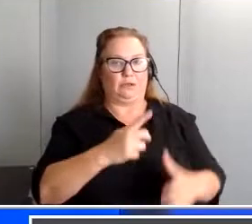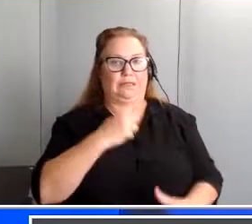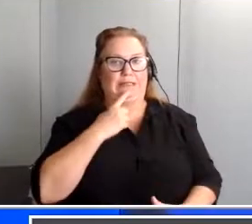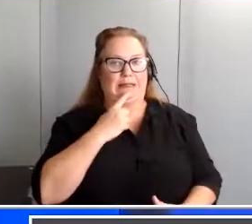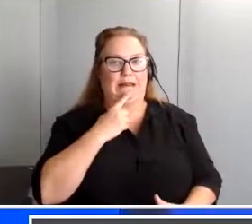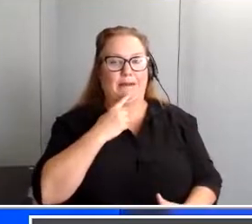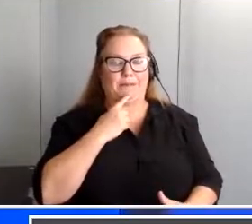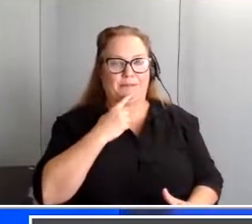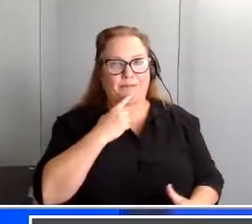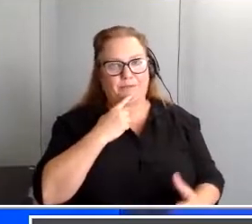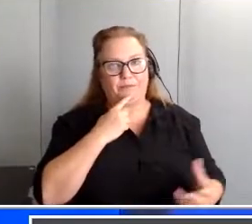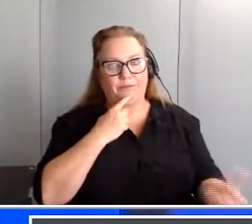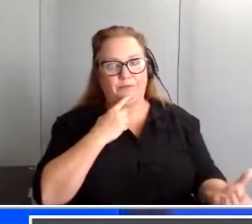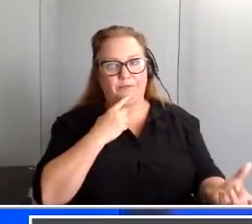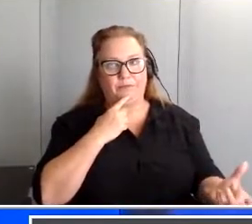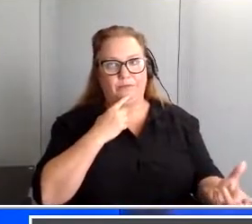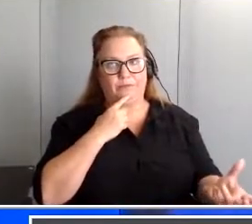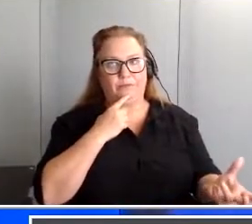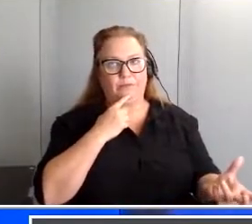kind of